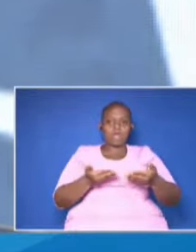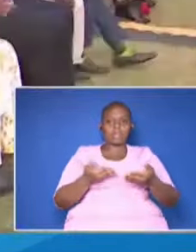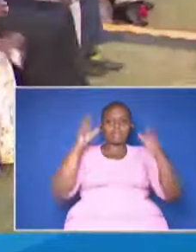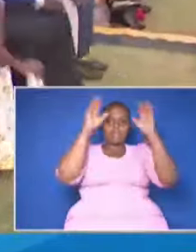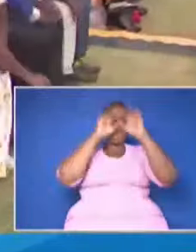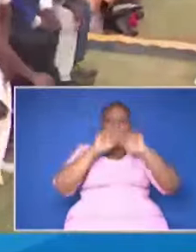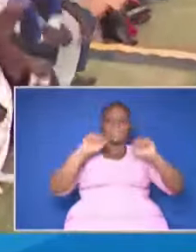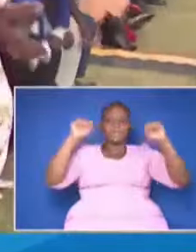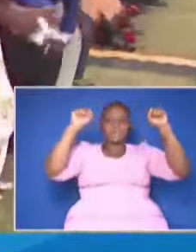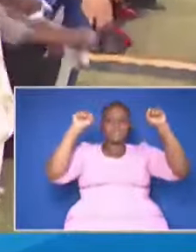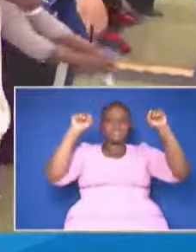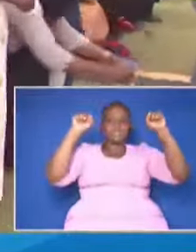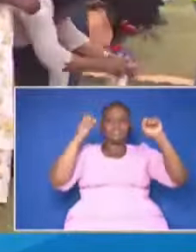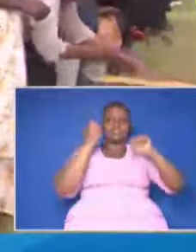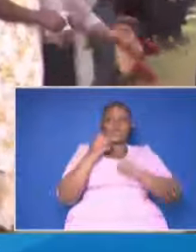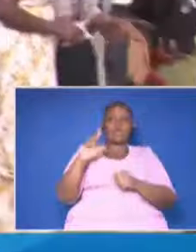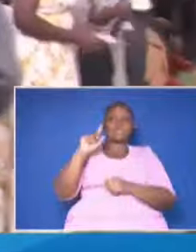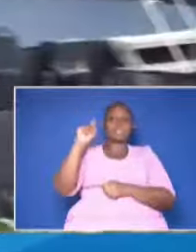of